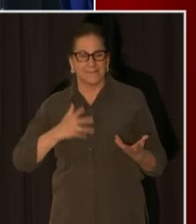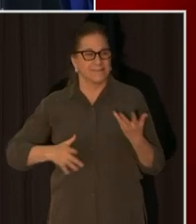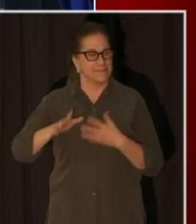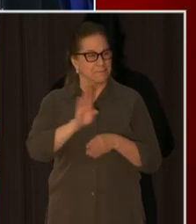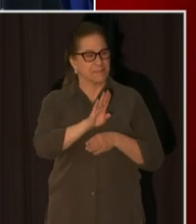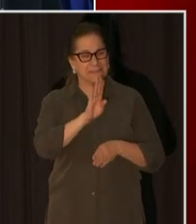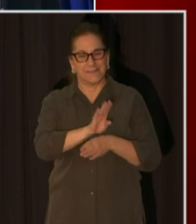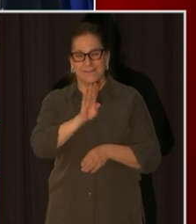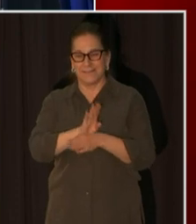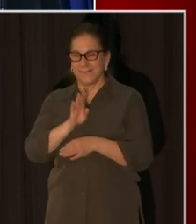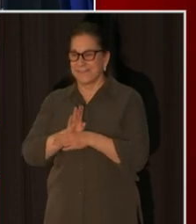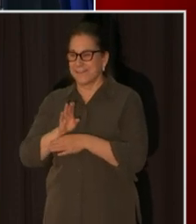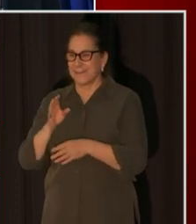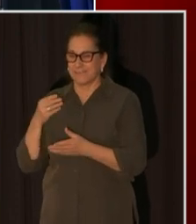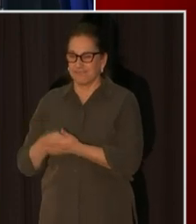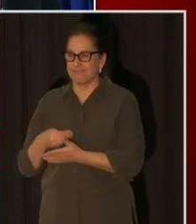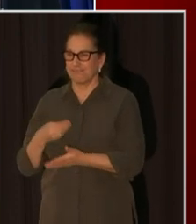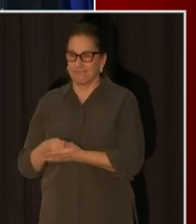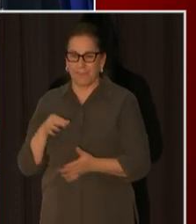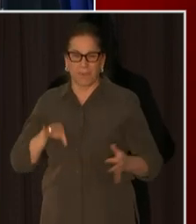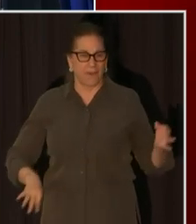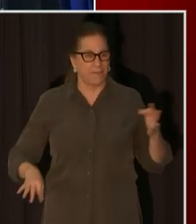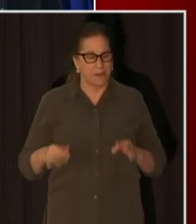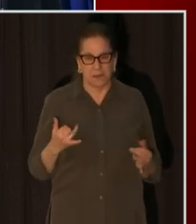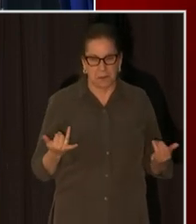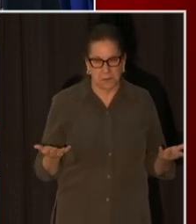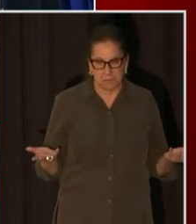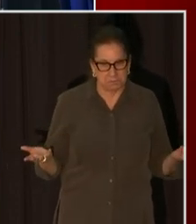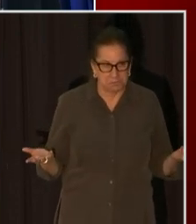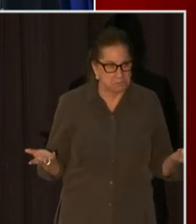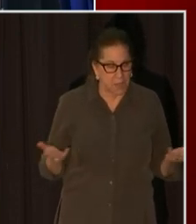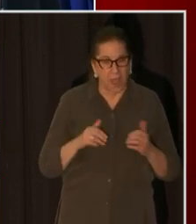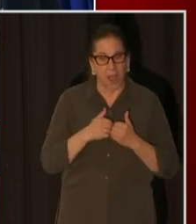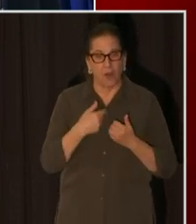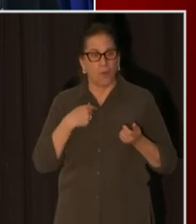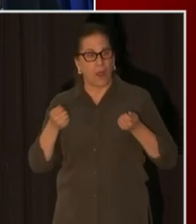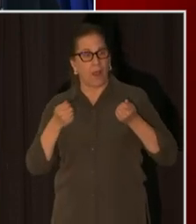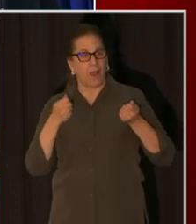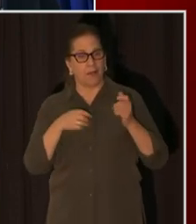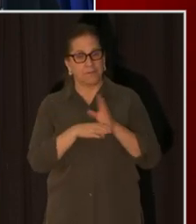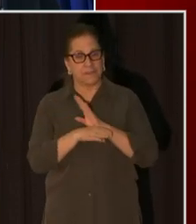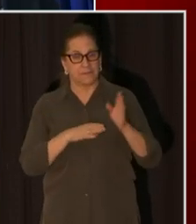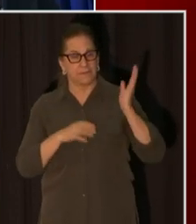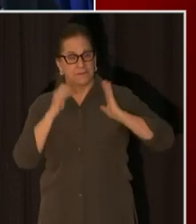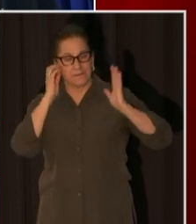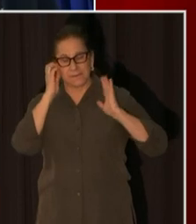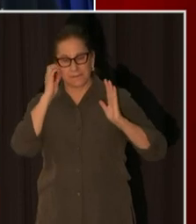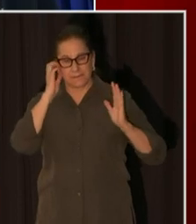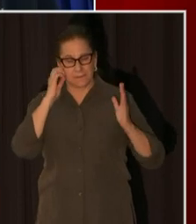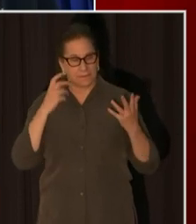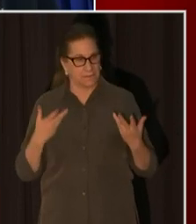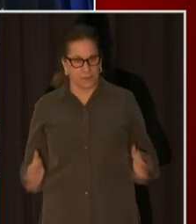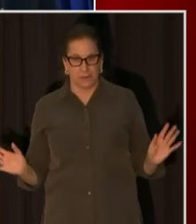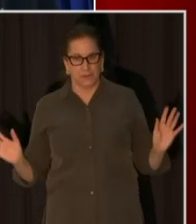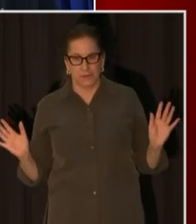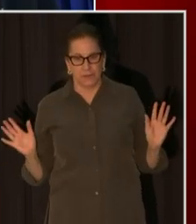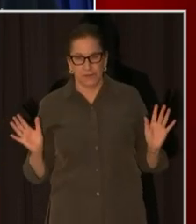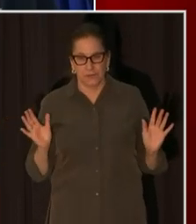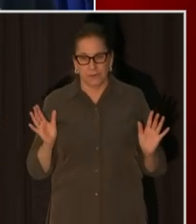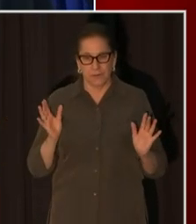last stimulus act, and we are focused on how we can make sure that any of the mistakes that were made in